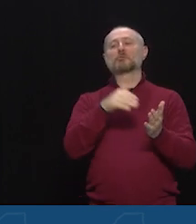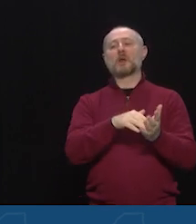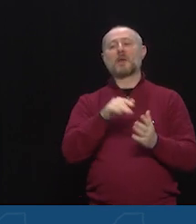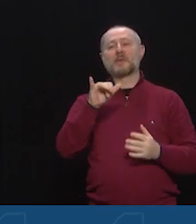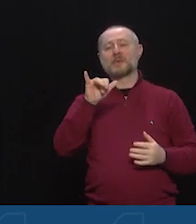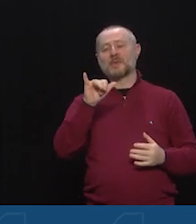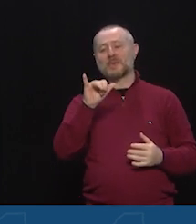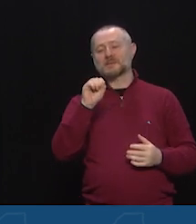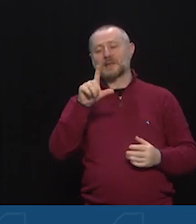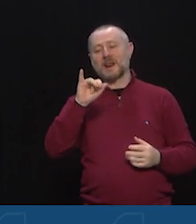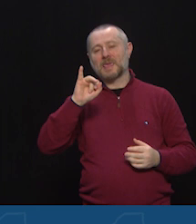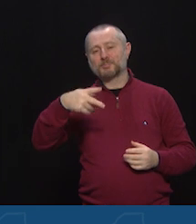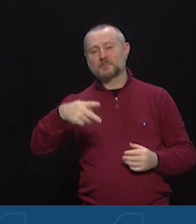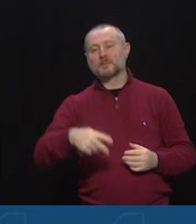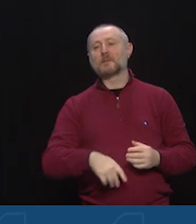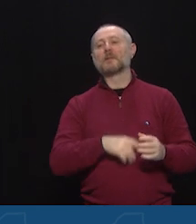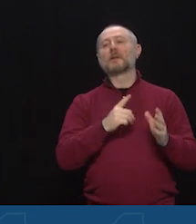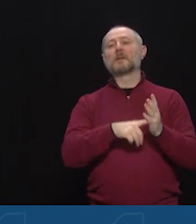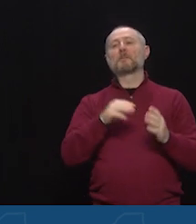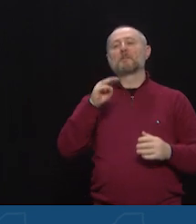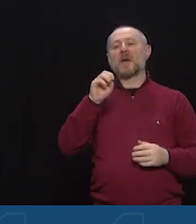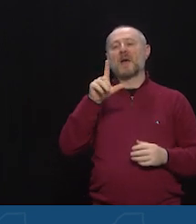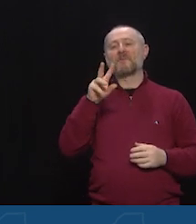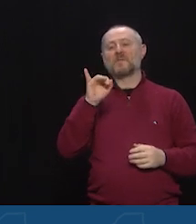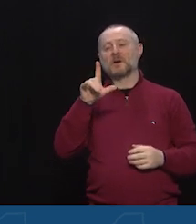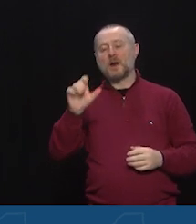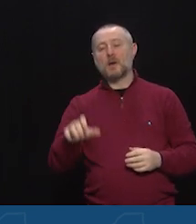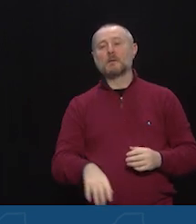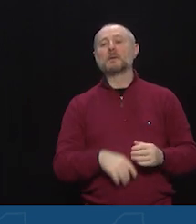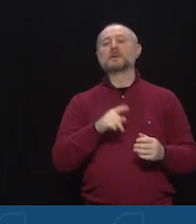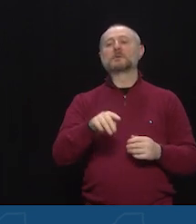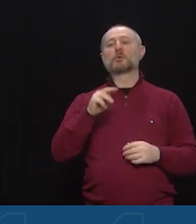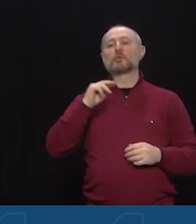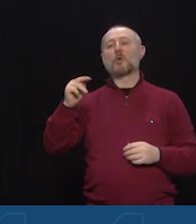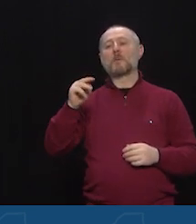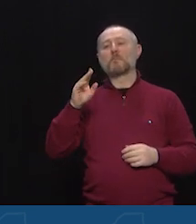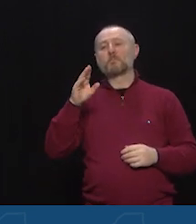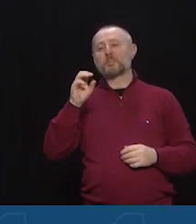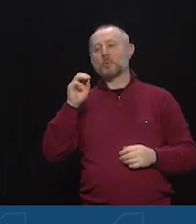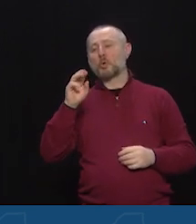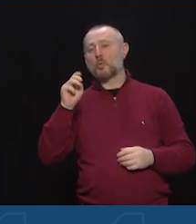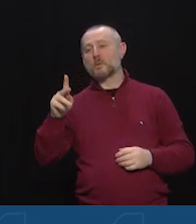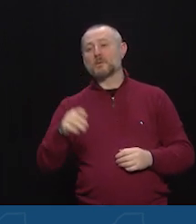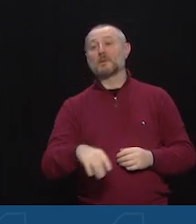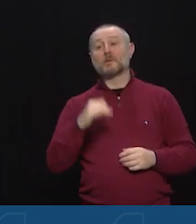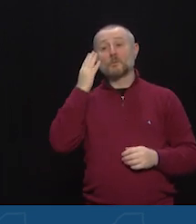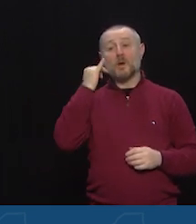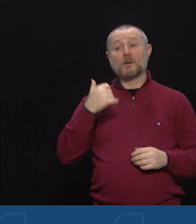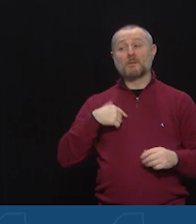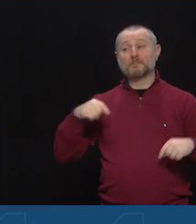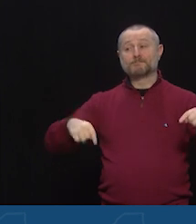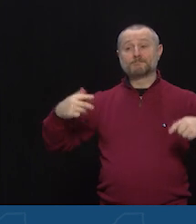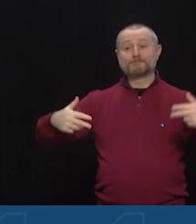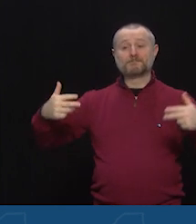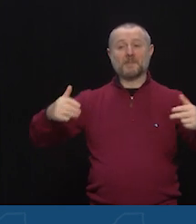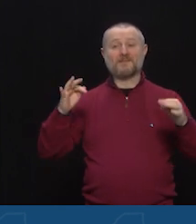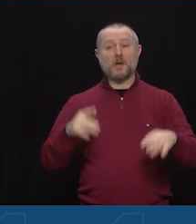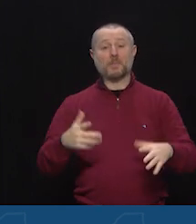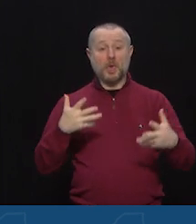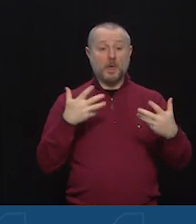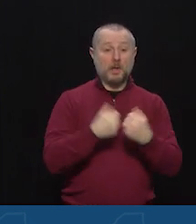Merrick. We would do that so that if there's a crash, we can clear it quickly and make sure that people are able to traverse